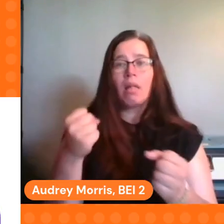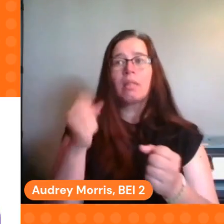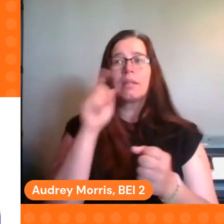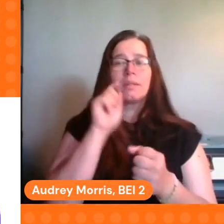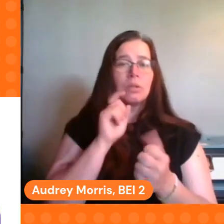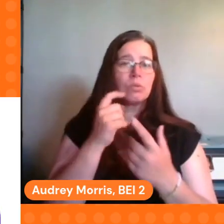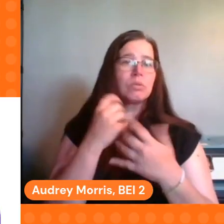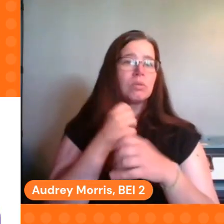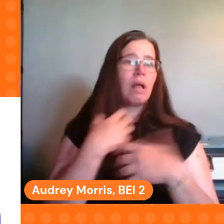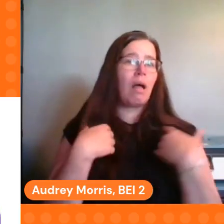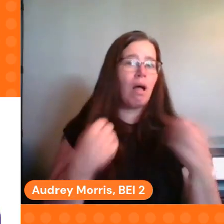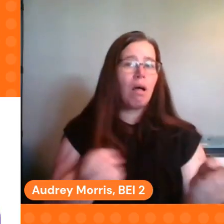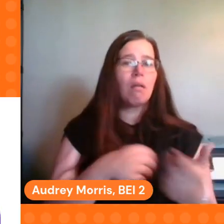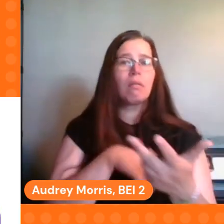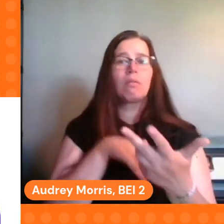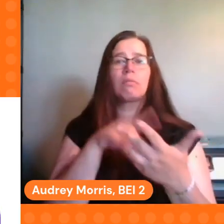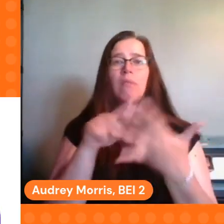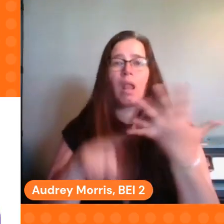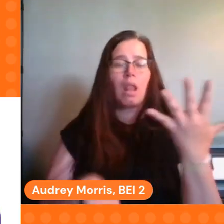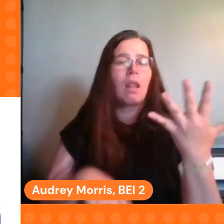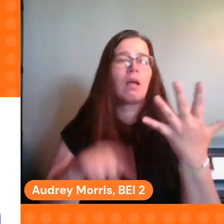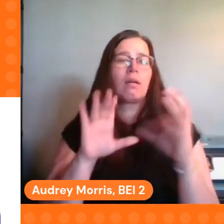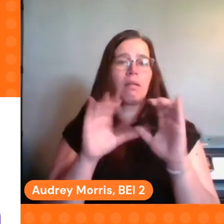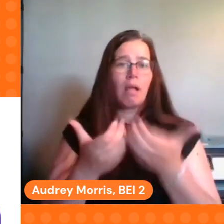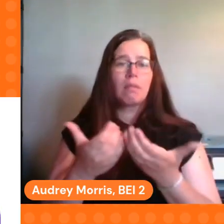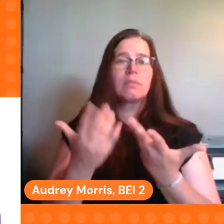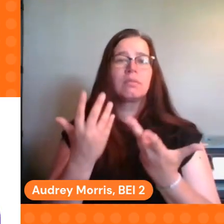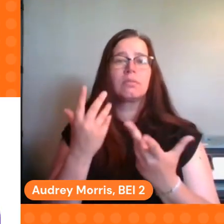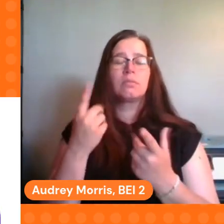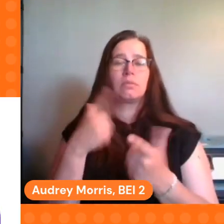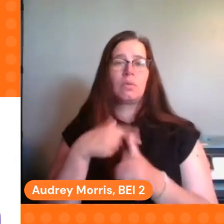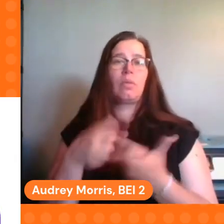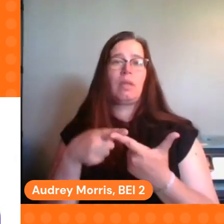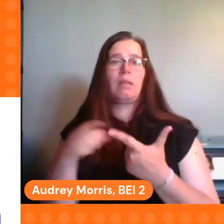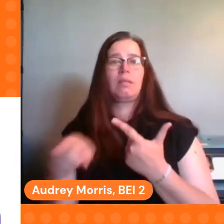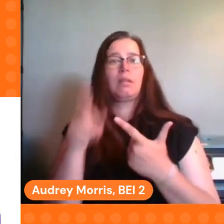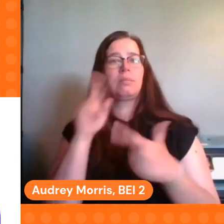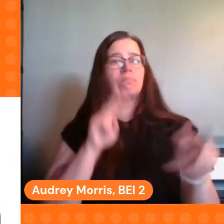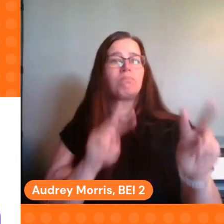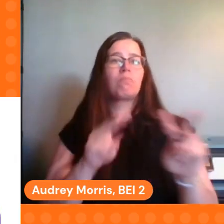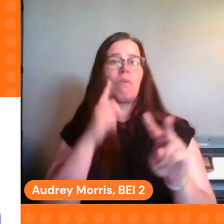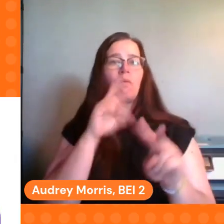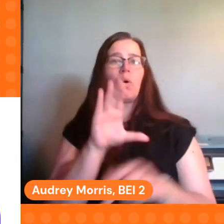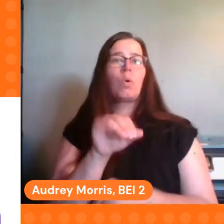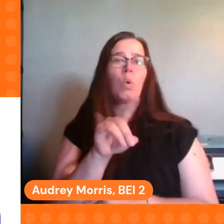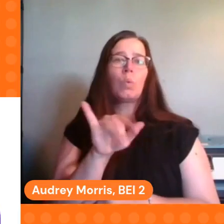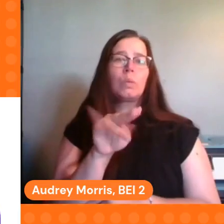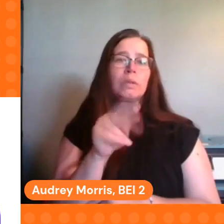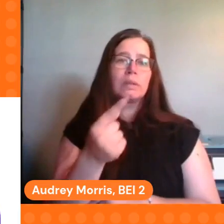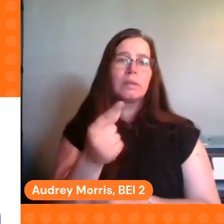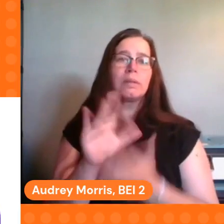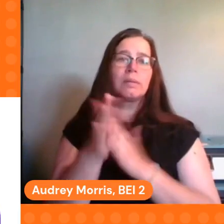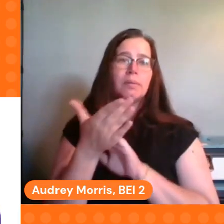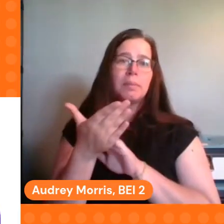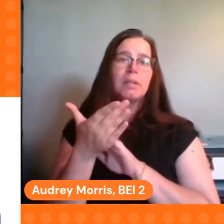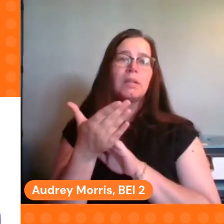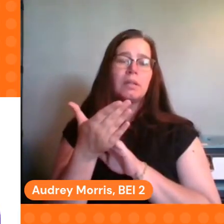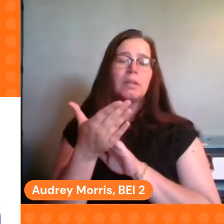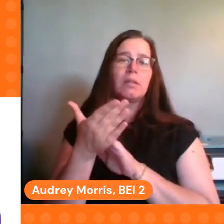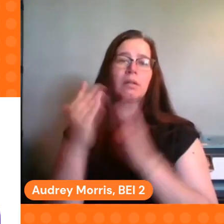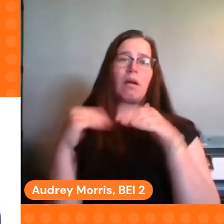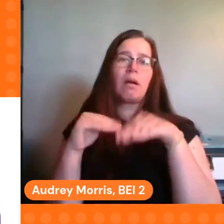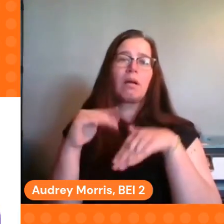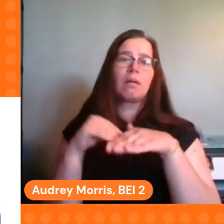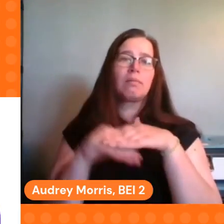So basically, Kalimani started with the vision of actually bringing coding to students who